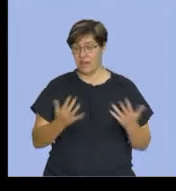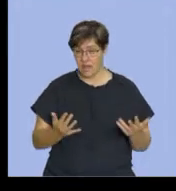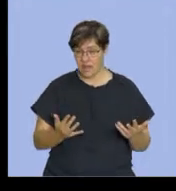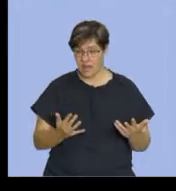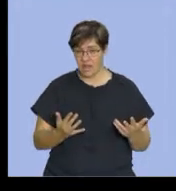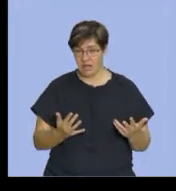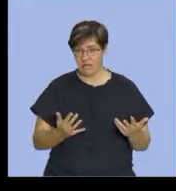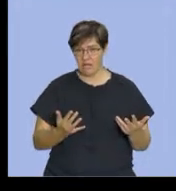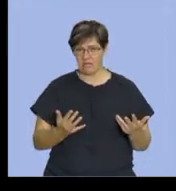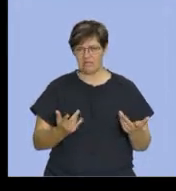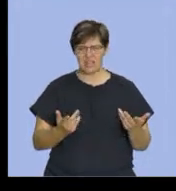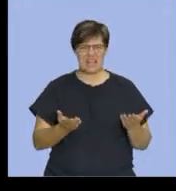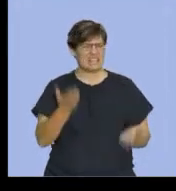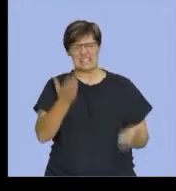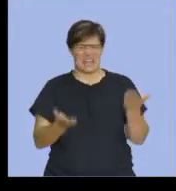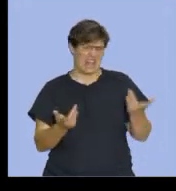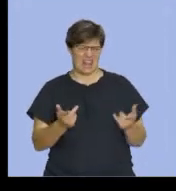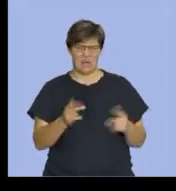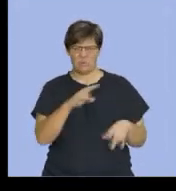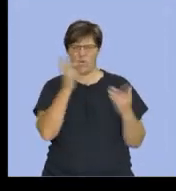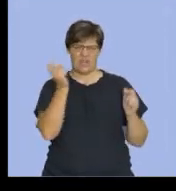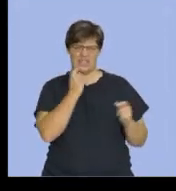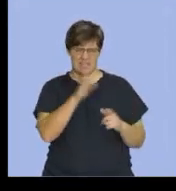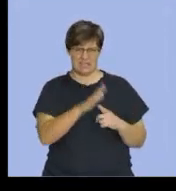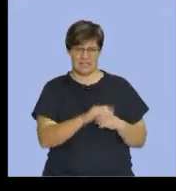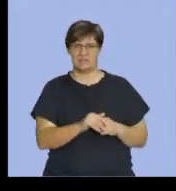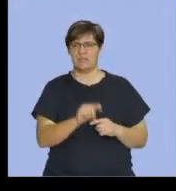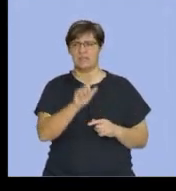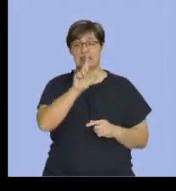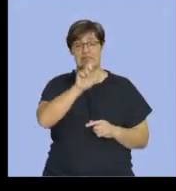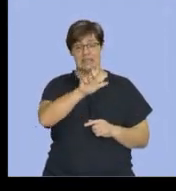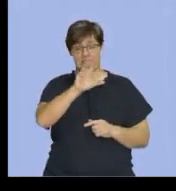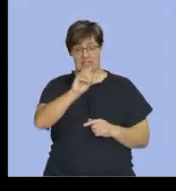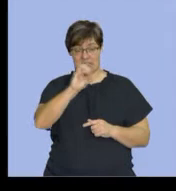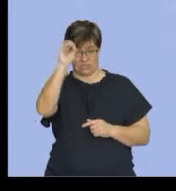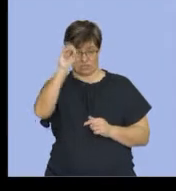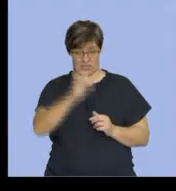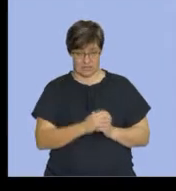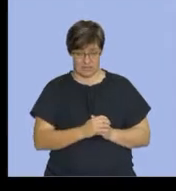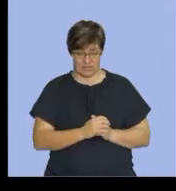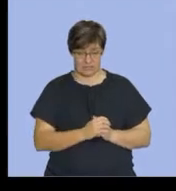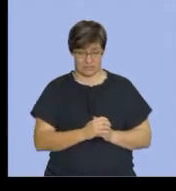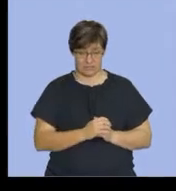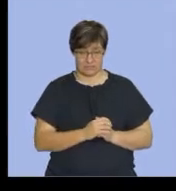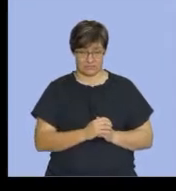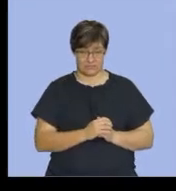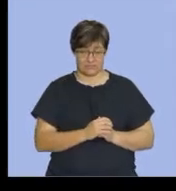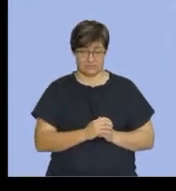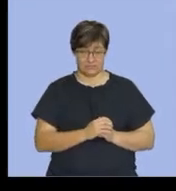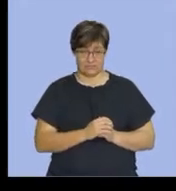I haven't done it quite to scale. This is going to make it easier. This was 70 degrees.